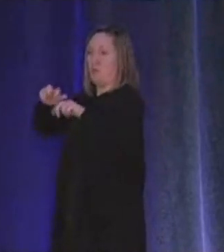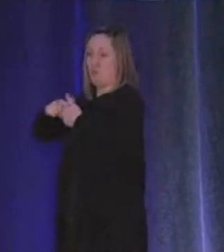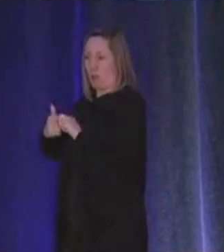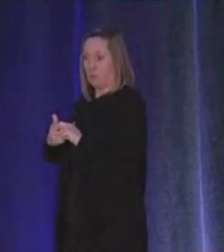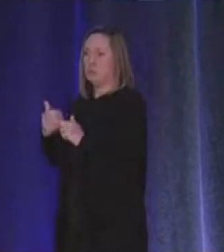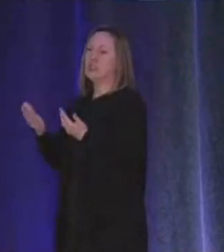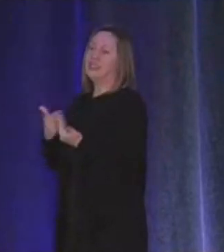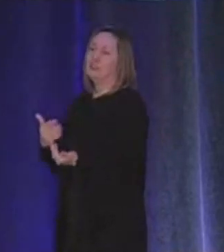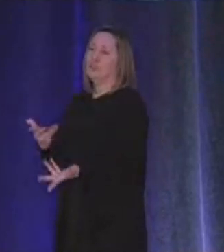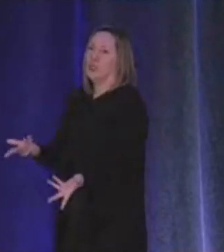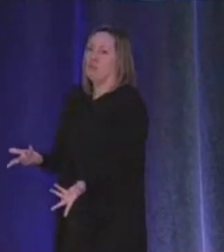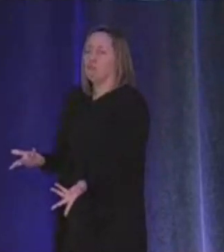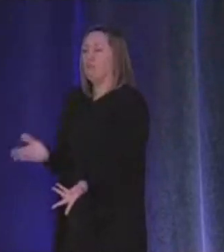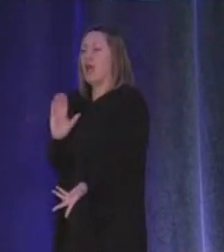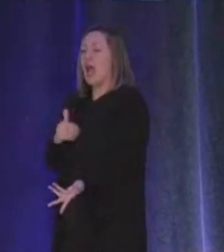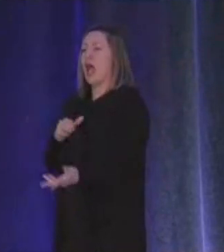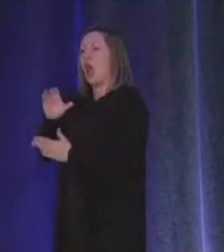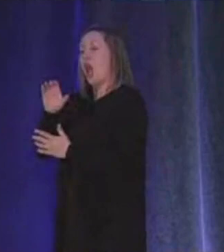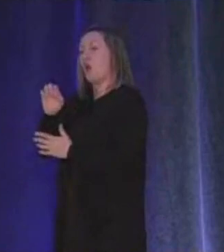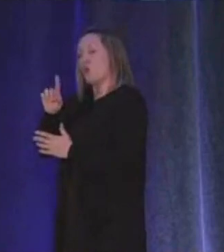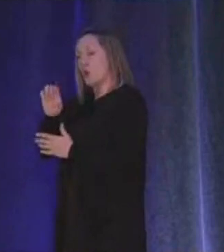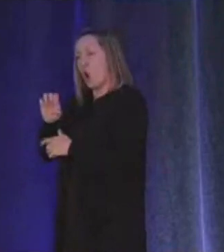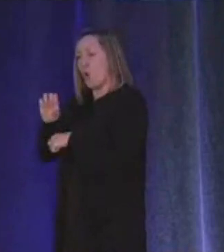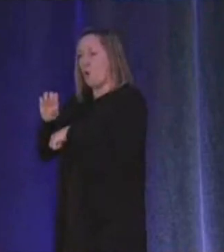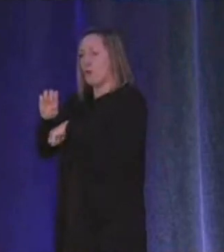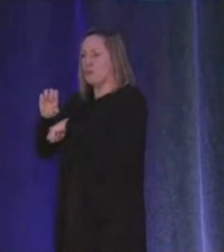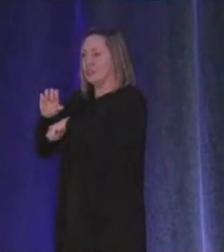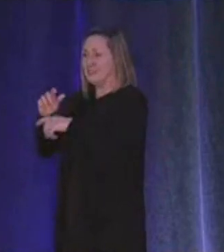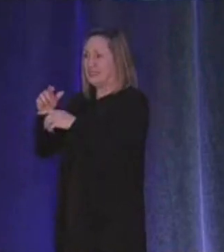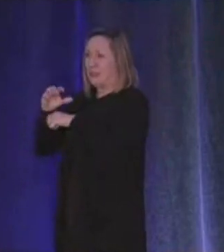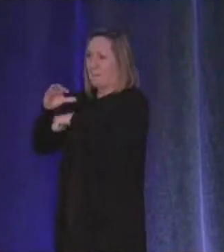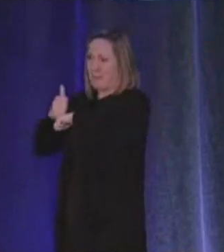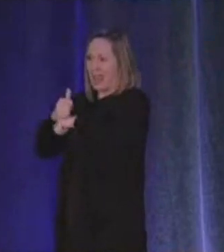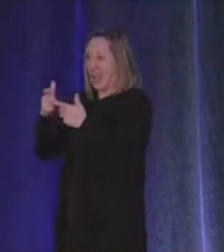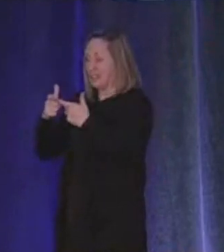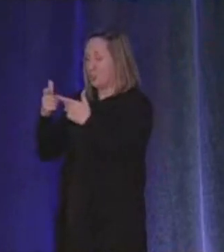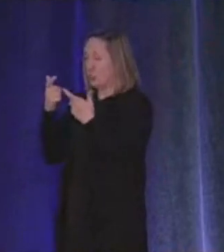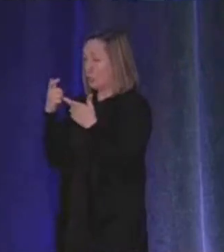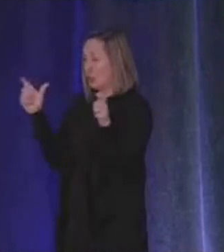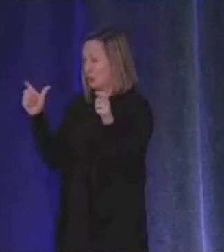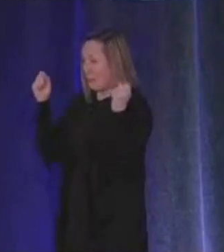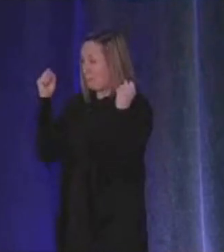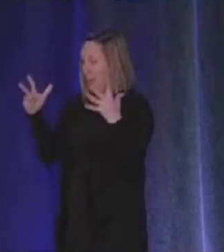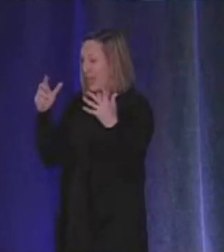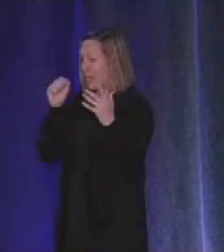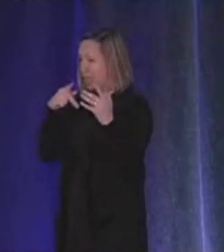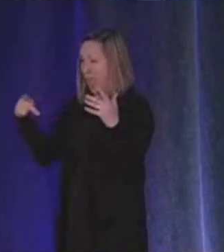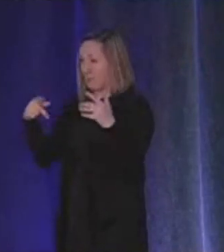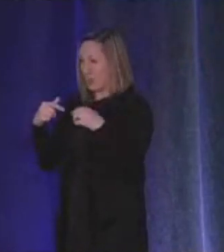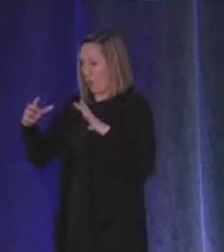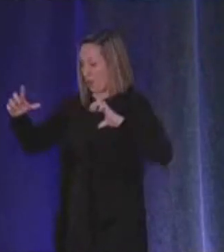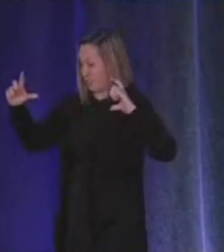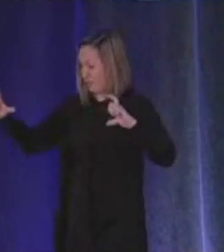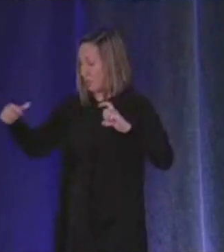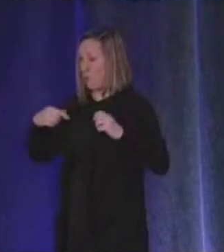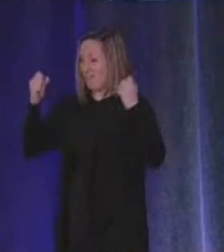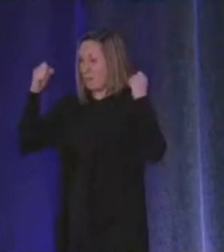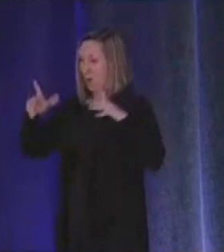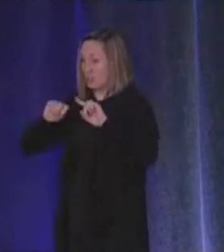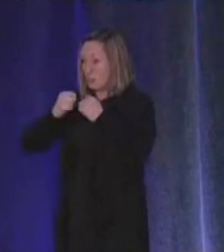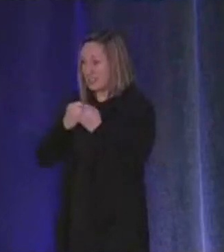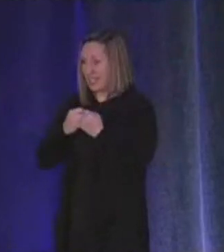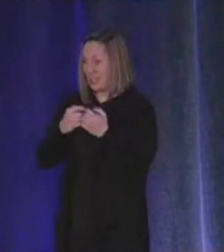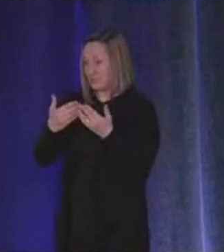know, our code base is getting huge. We have multiple apps in one repository. We have multiple teams that are